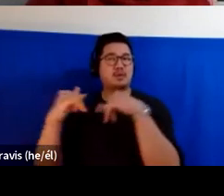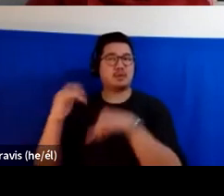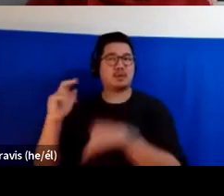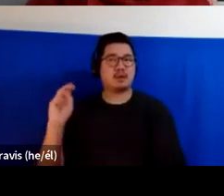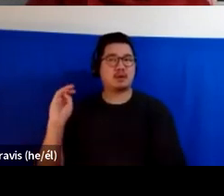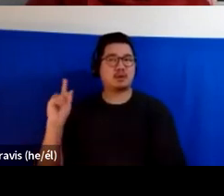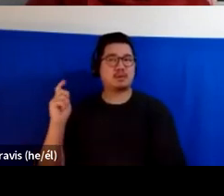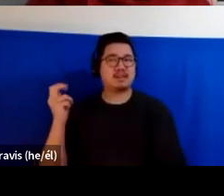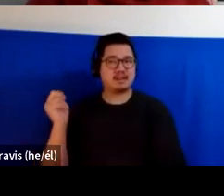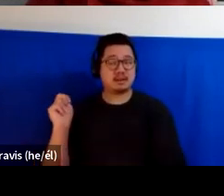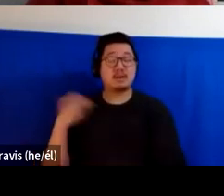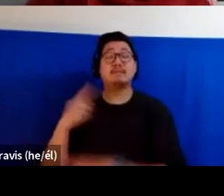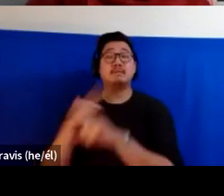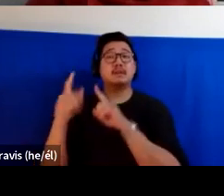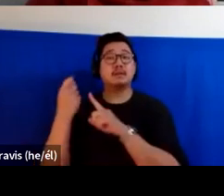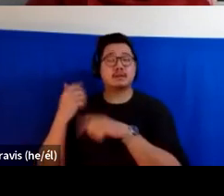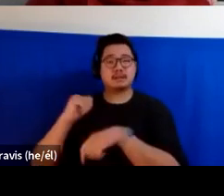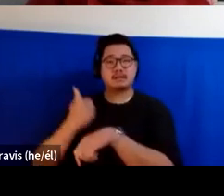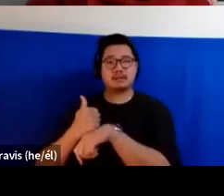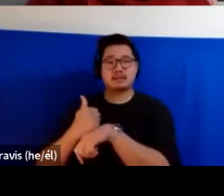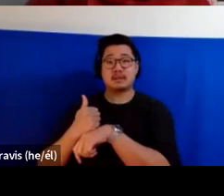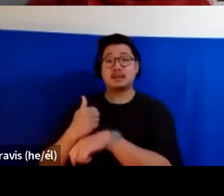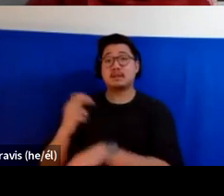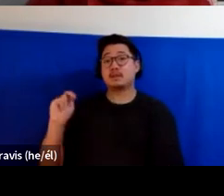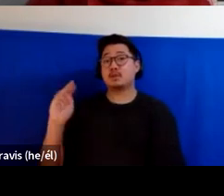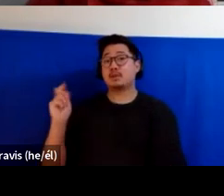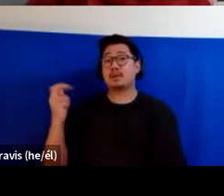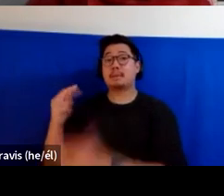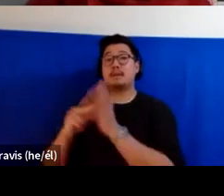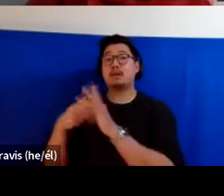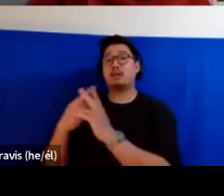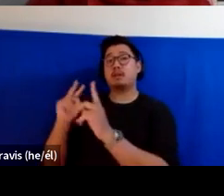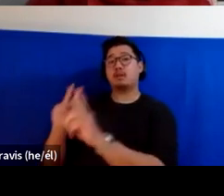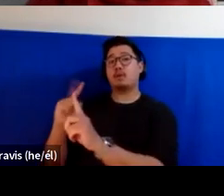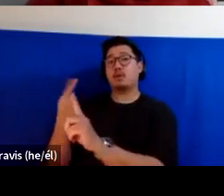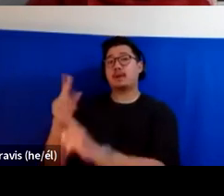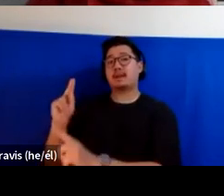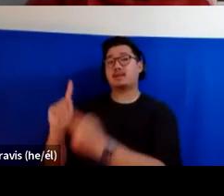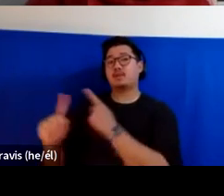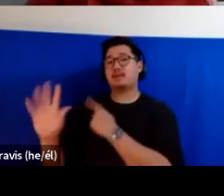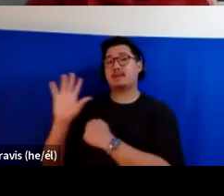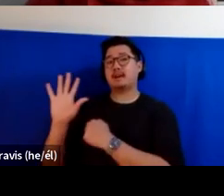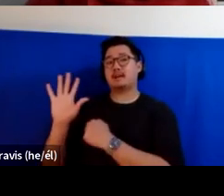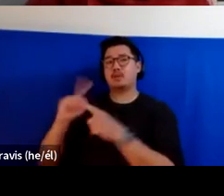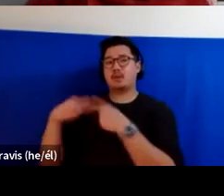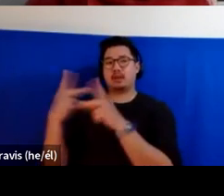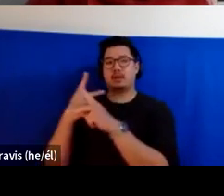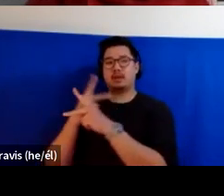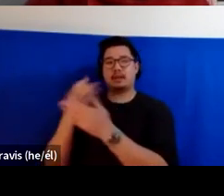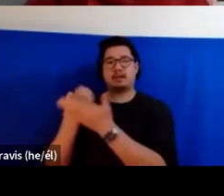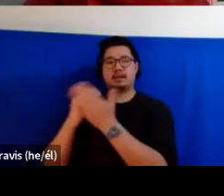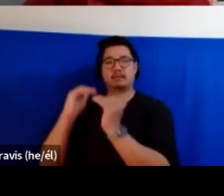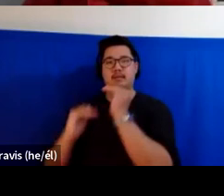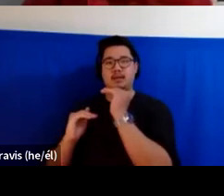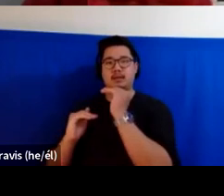in this case of comparison normalization means looking only at k through five at each school when calculating the economic disadvantage